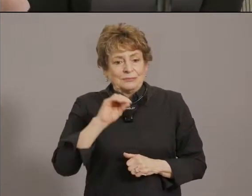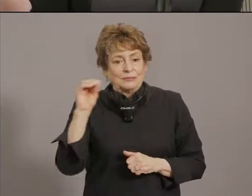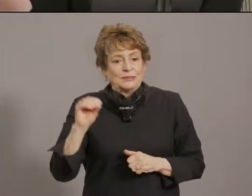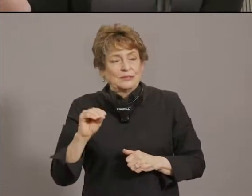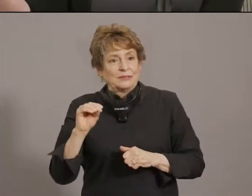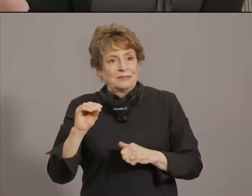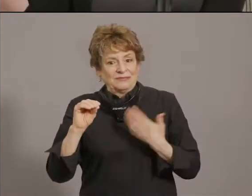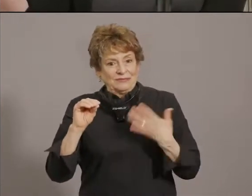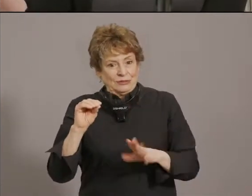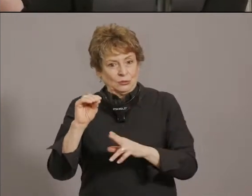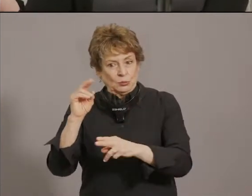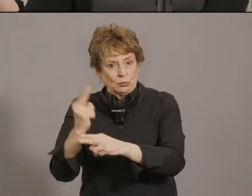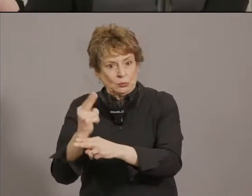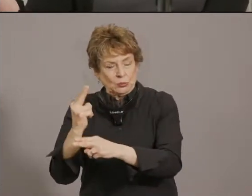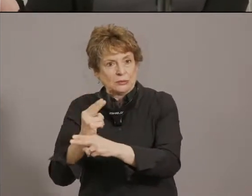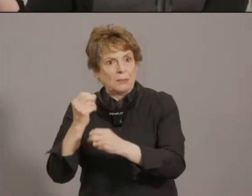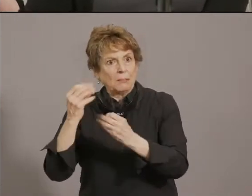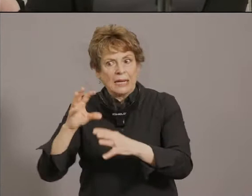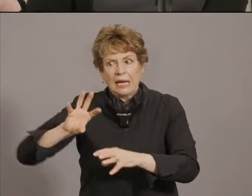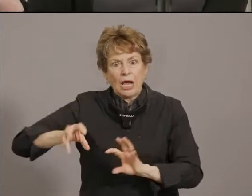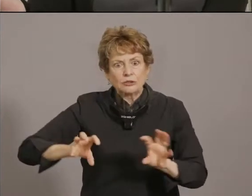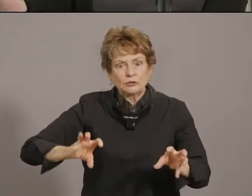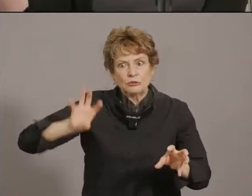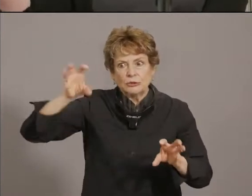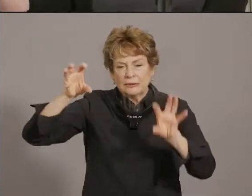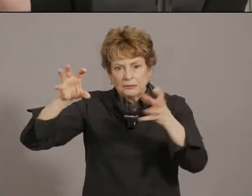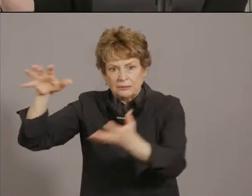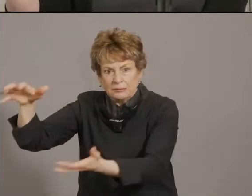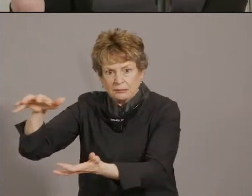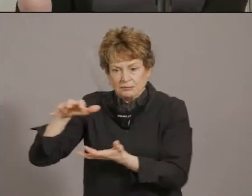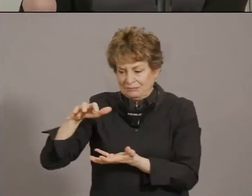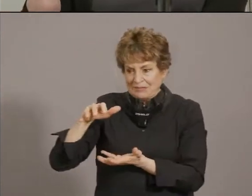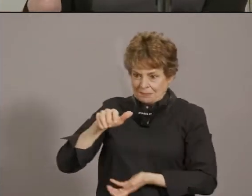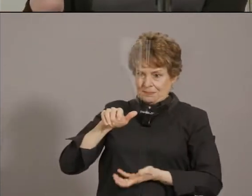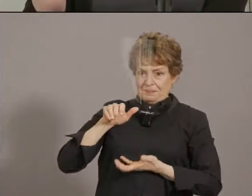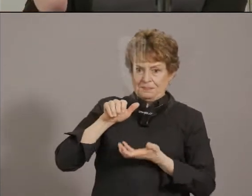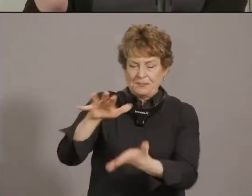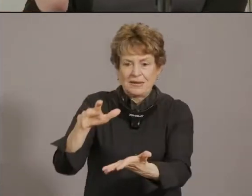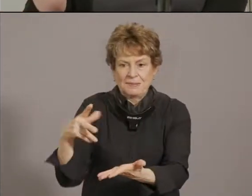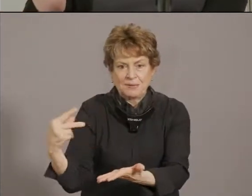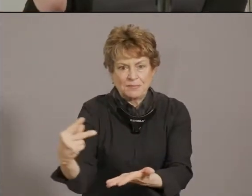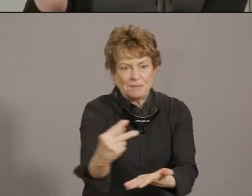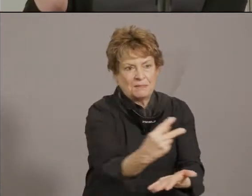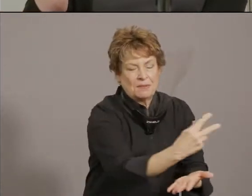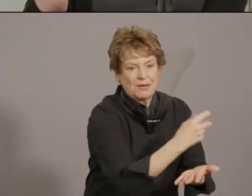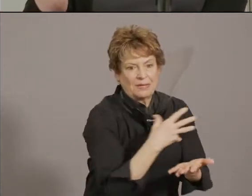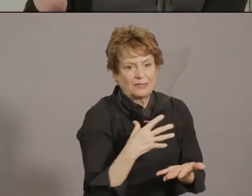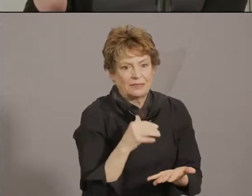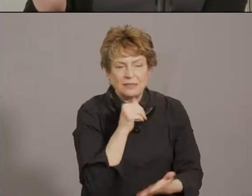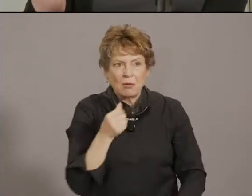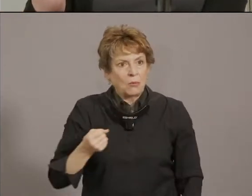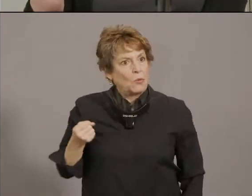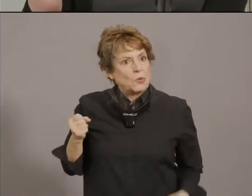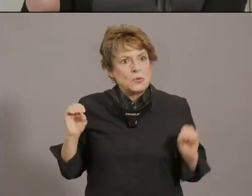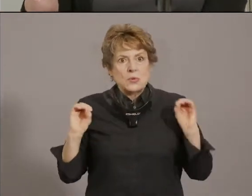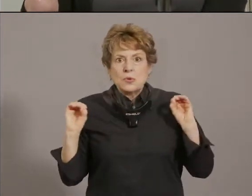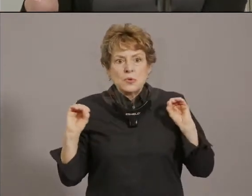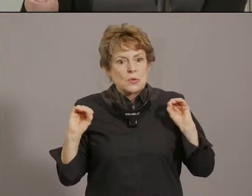the vaccine that they have into the arms of Arizonans. The one thing that we will note is when you see that it's